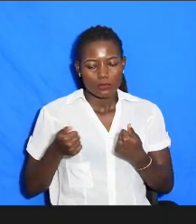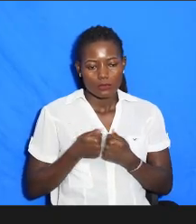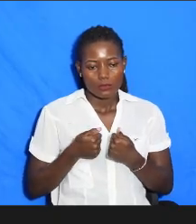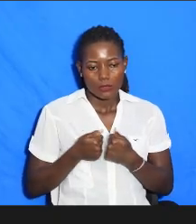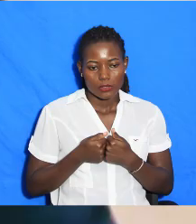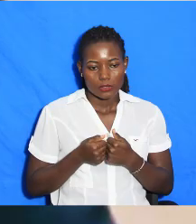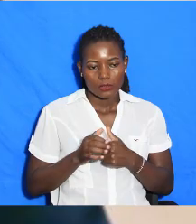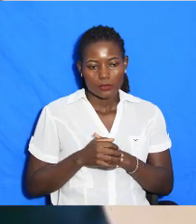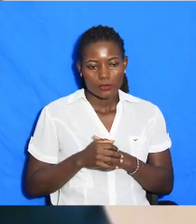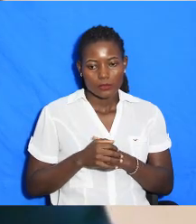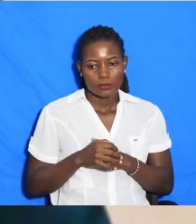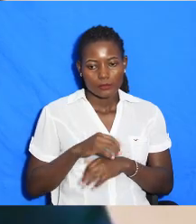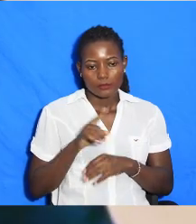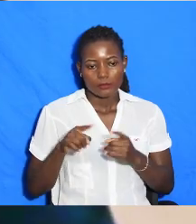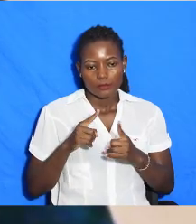lot. So